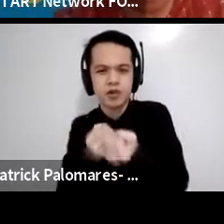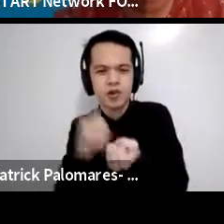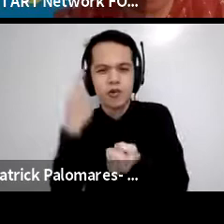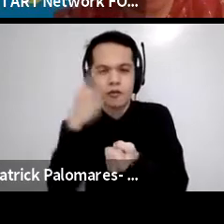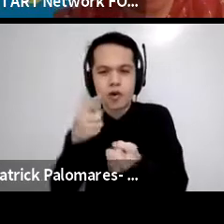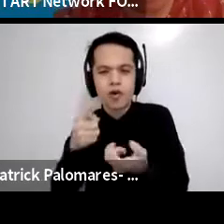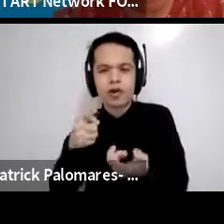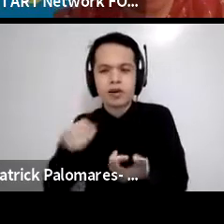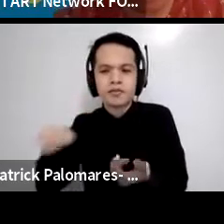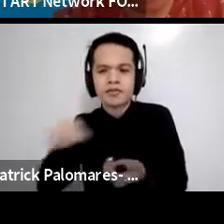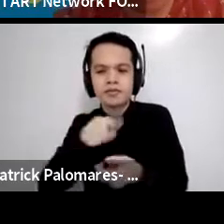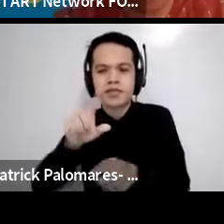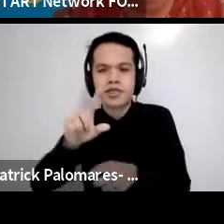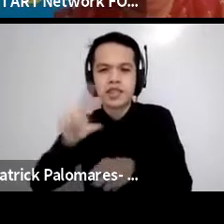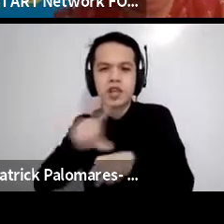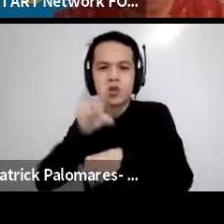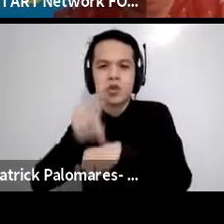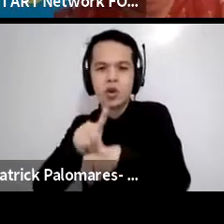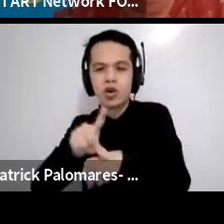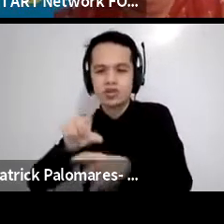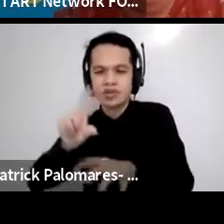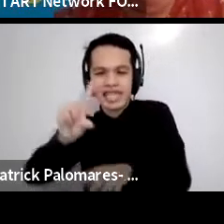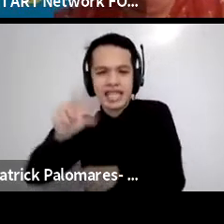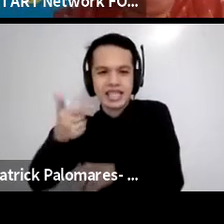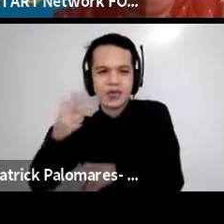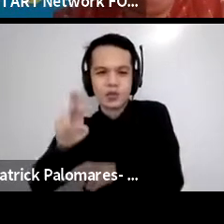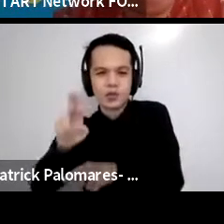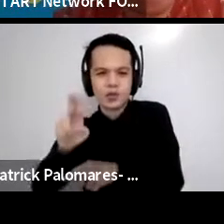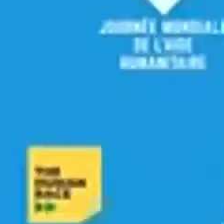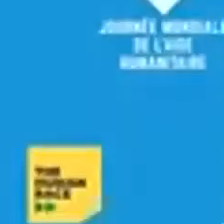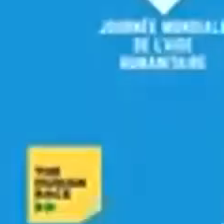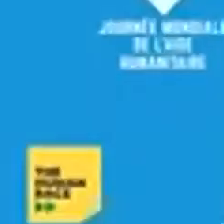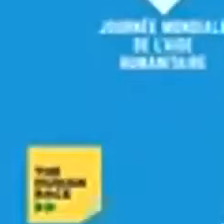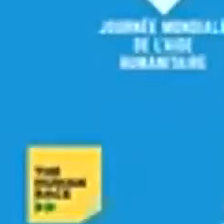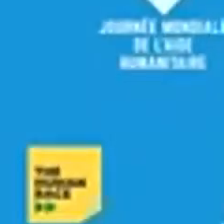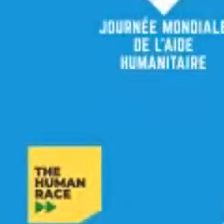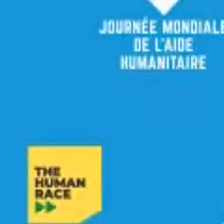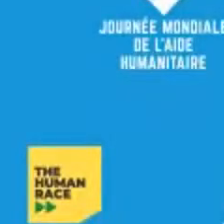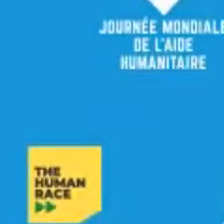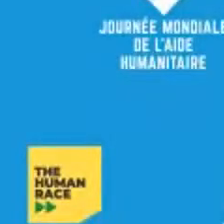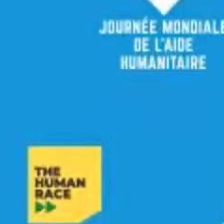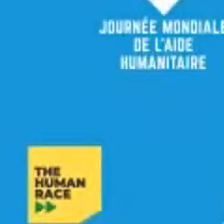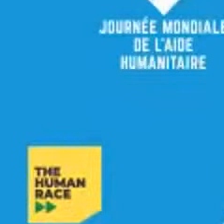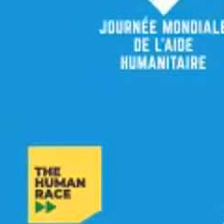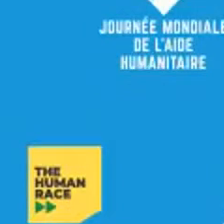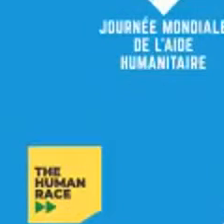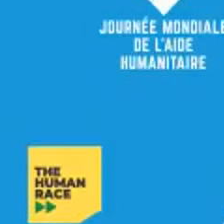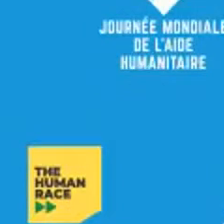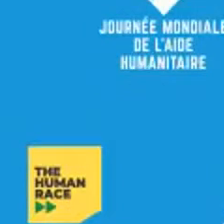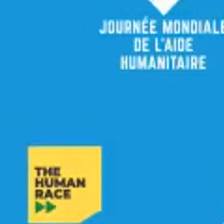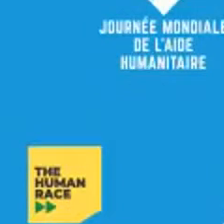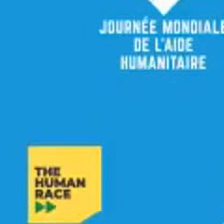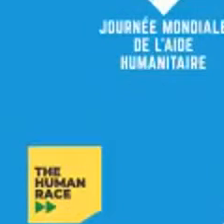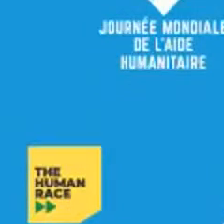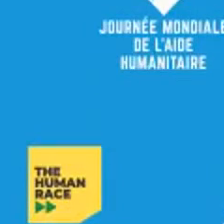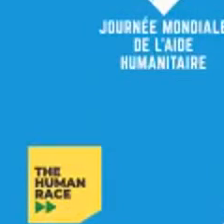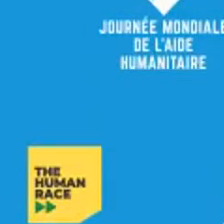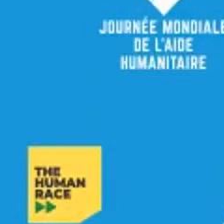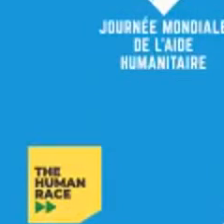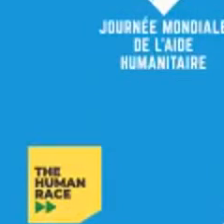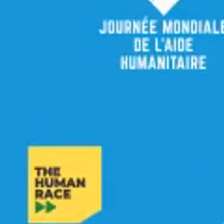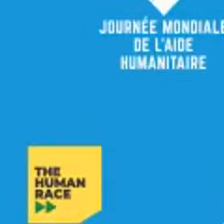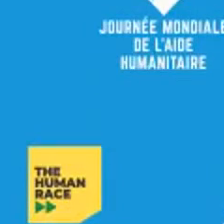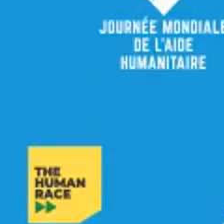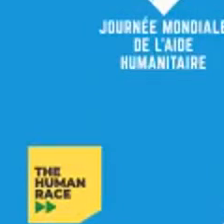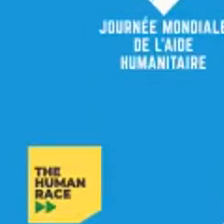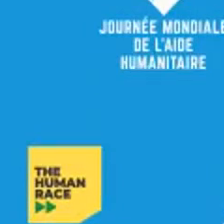the local personnel or the LGUs? Is there a pragmatic approach to work with the LGUs, especially at this time, to ensure that the